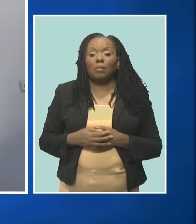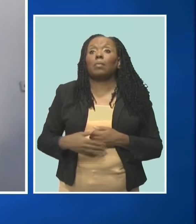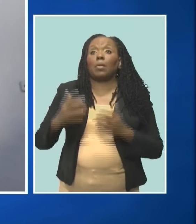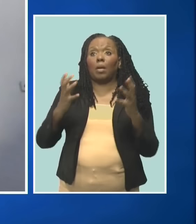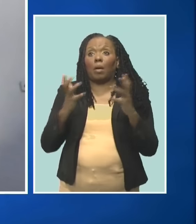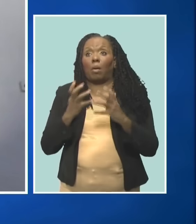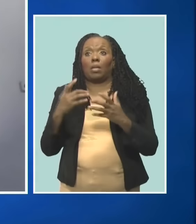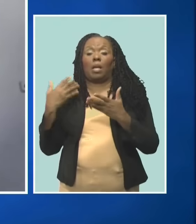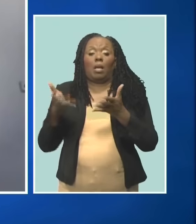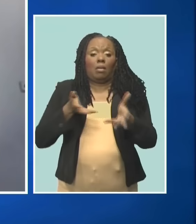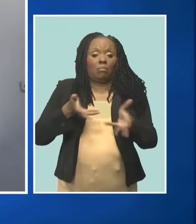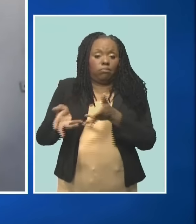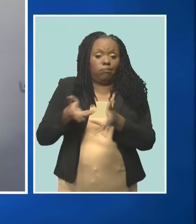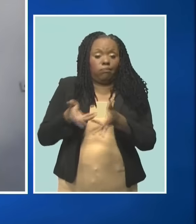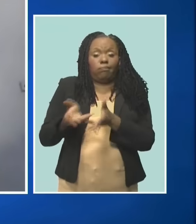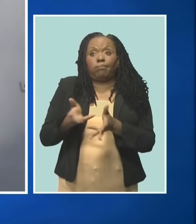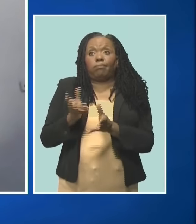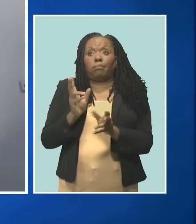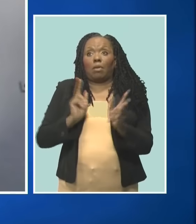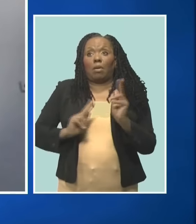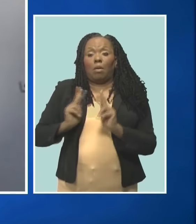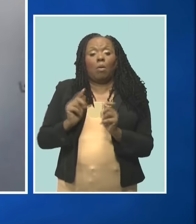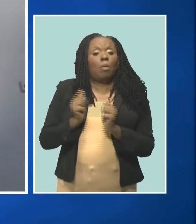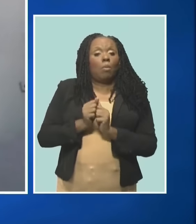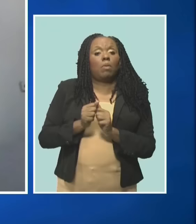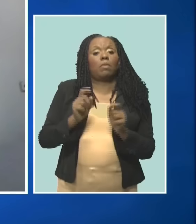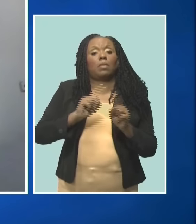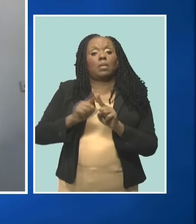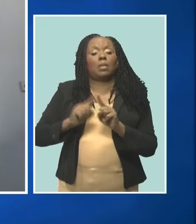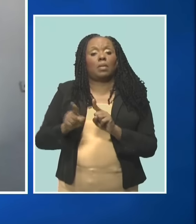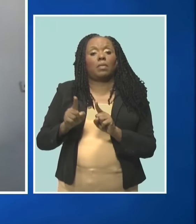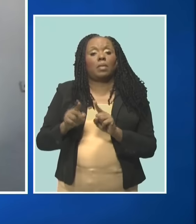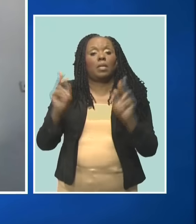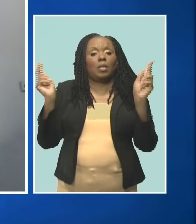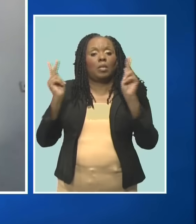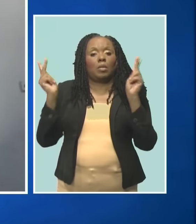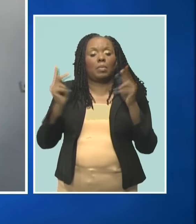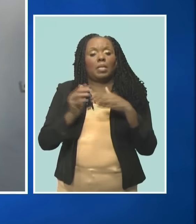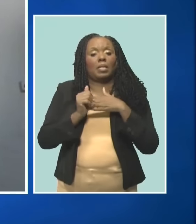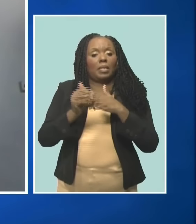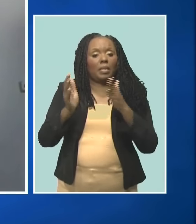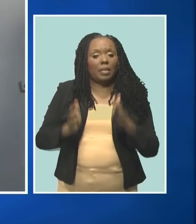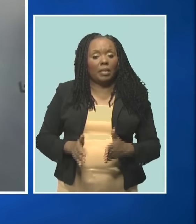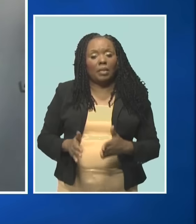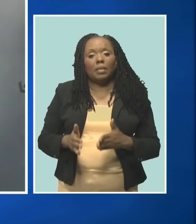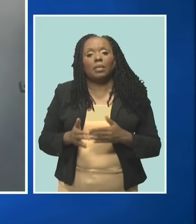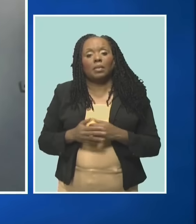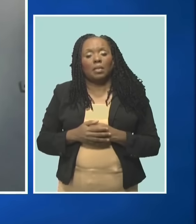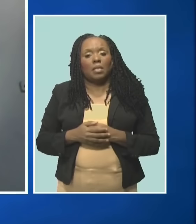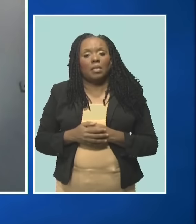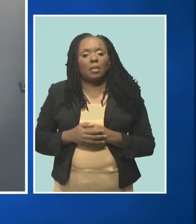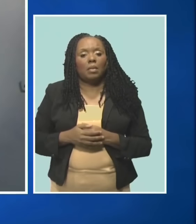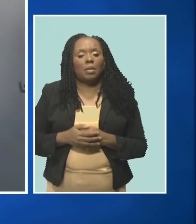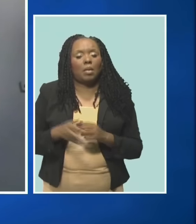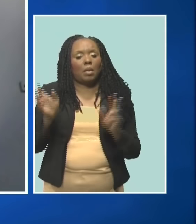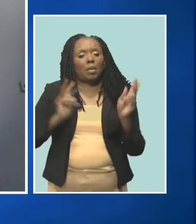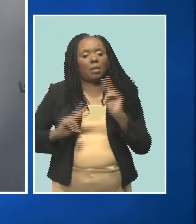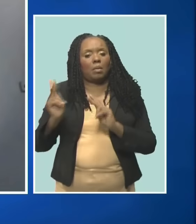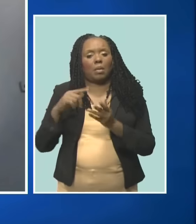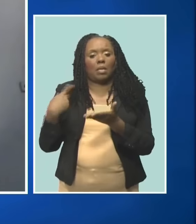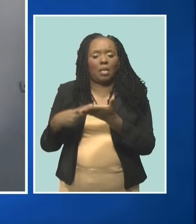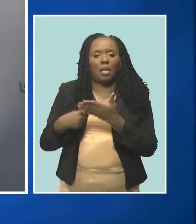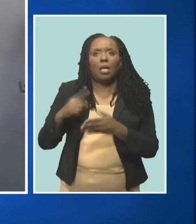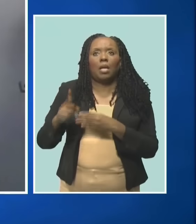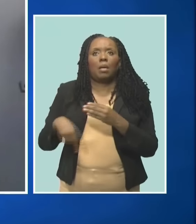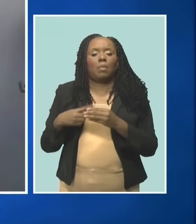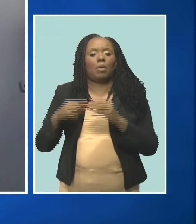to engage with the band leaders, but with the whole society, right? It's again, when people talk about the